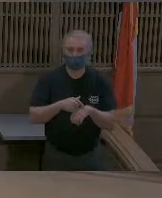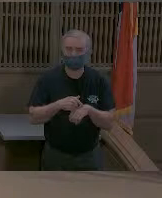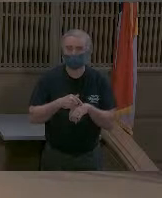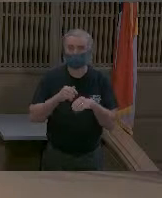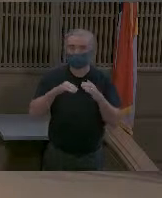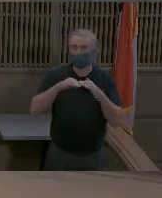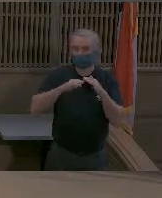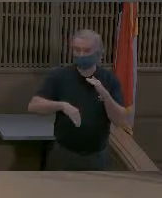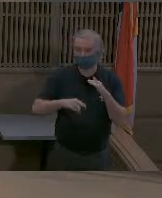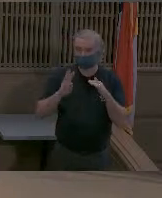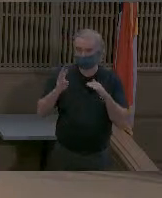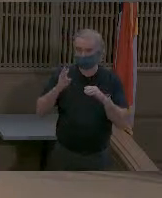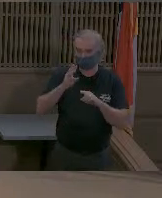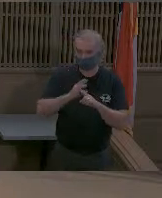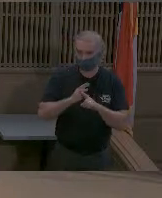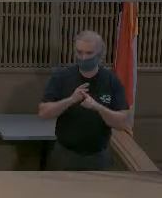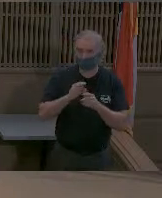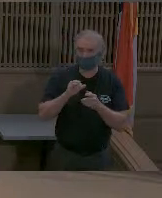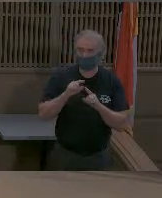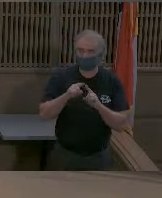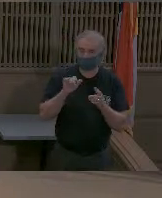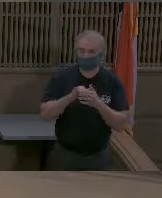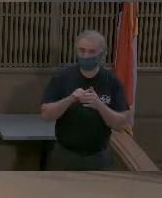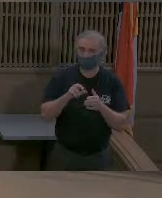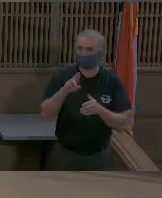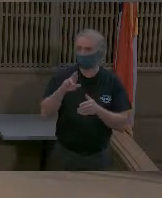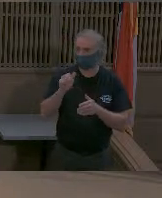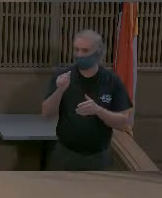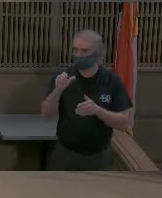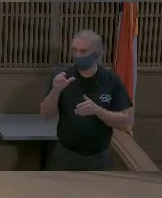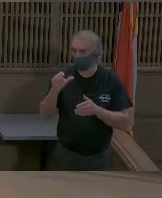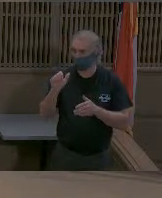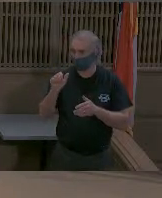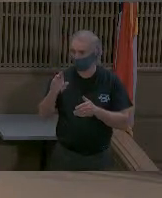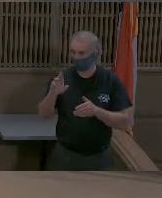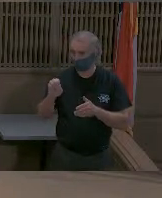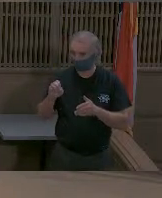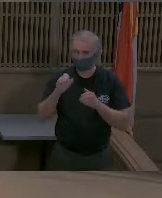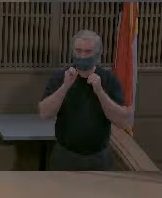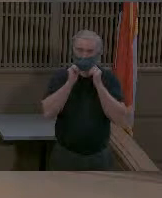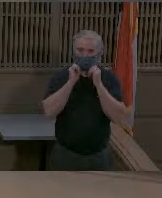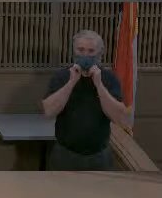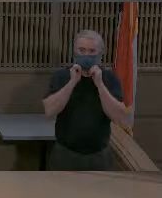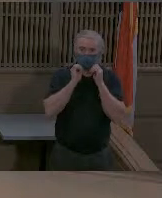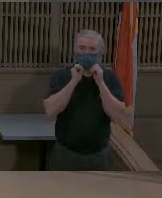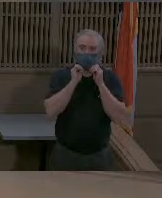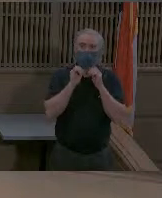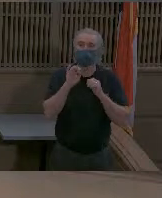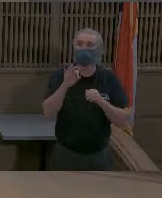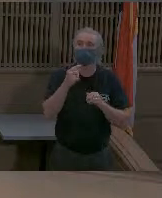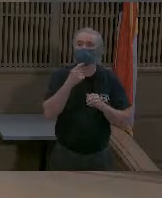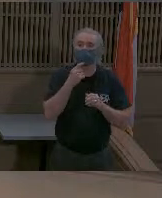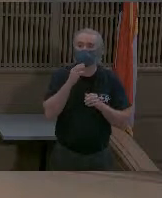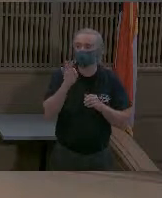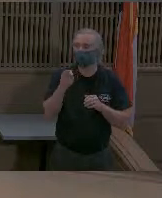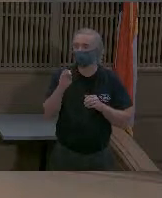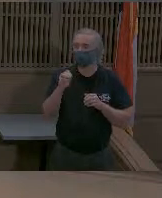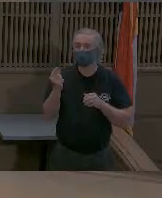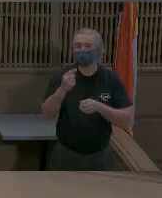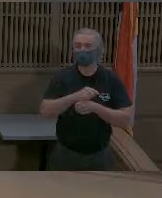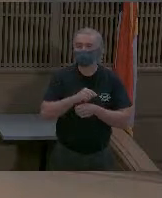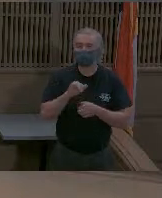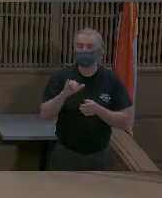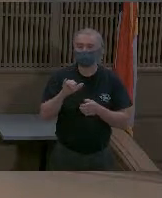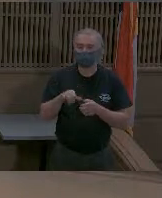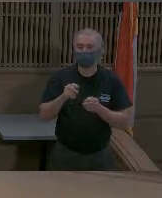we're talking about very rare situations. If we shorten that to a 90-day period, it is